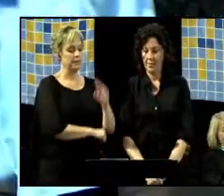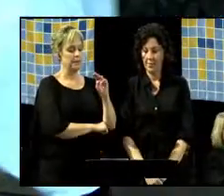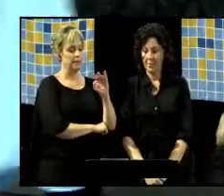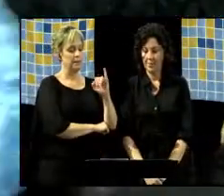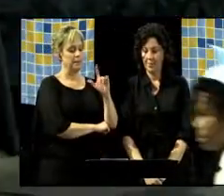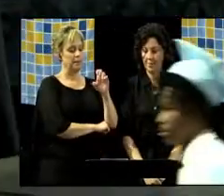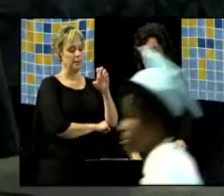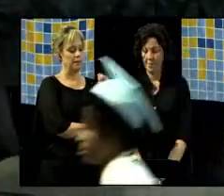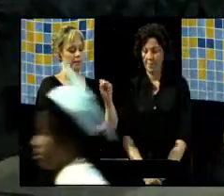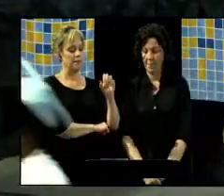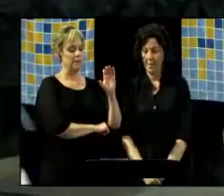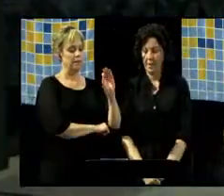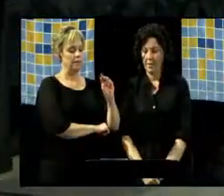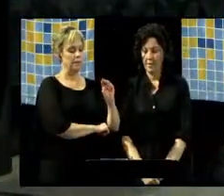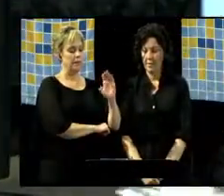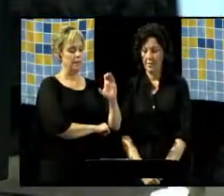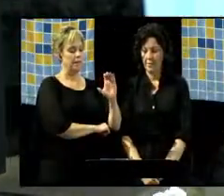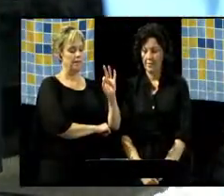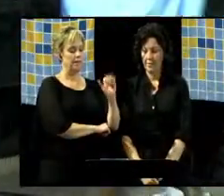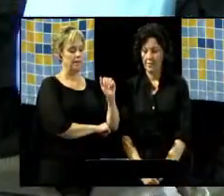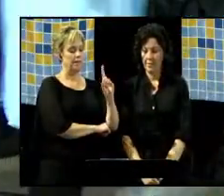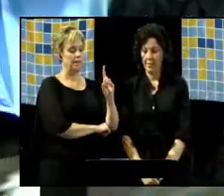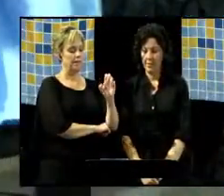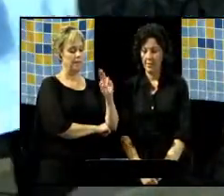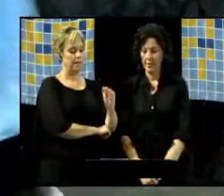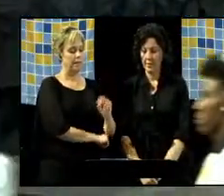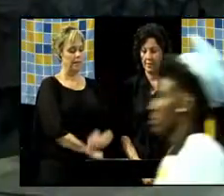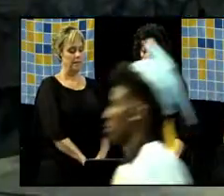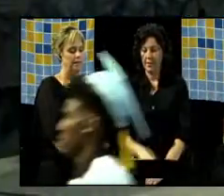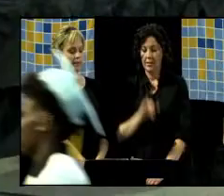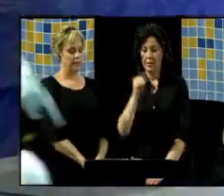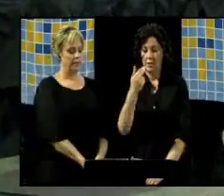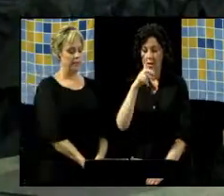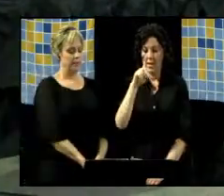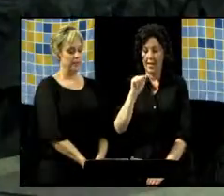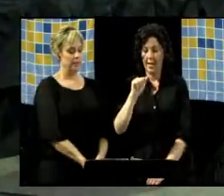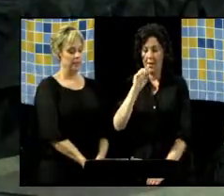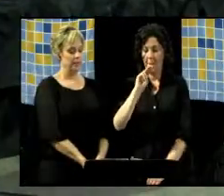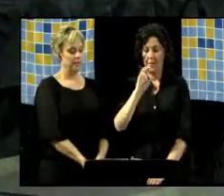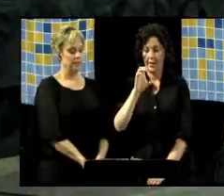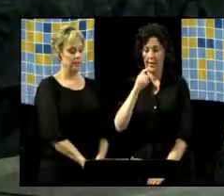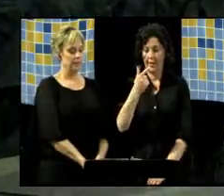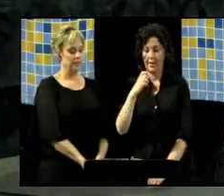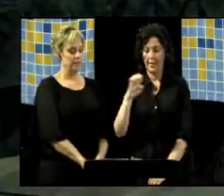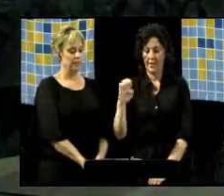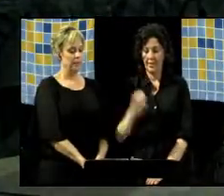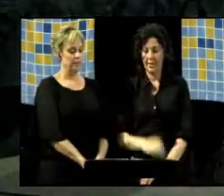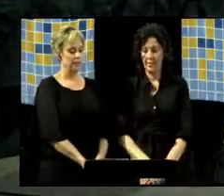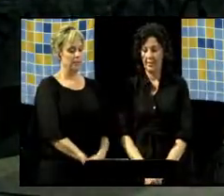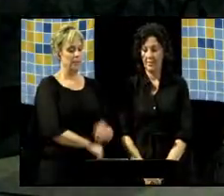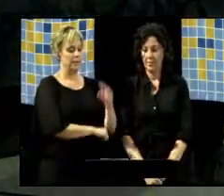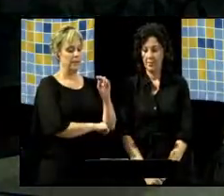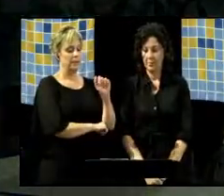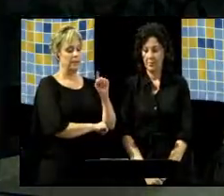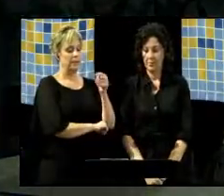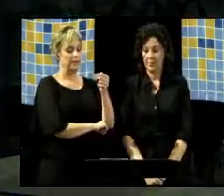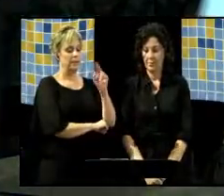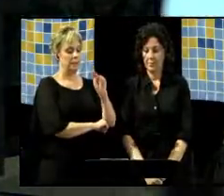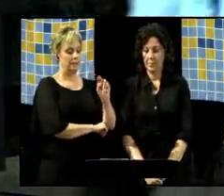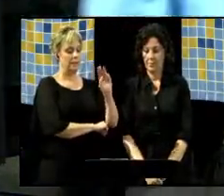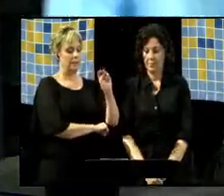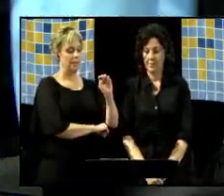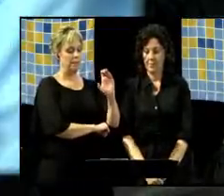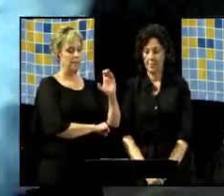Miles Stephen McFadden. Jada Nicole McGee. Nathan DeBose